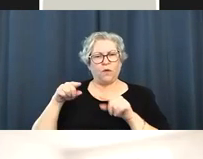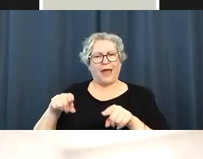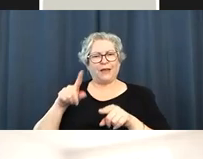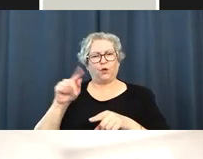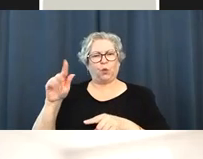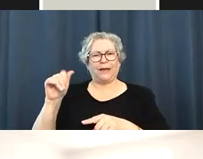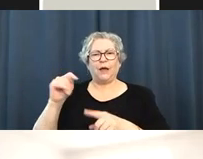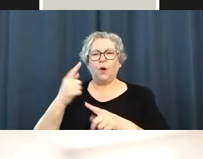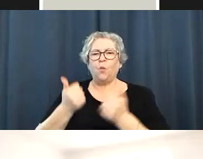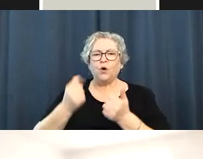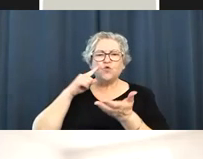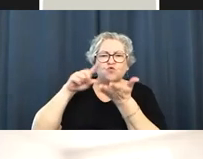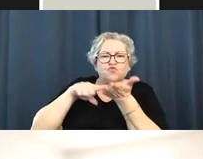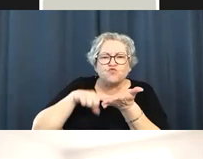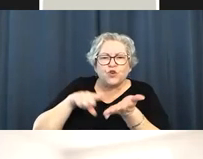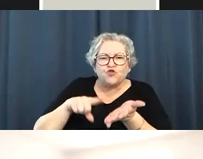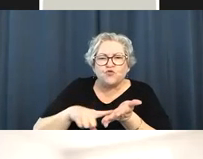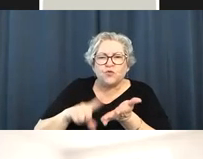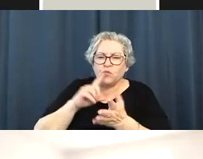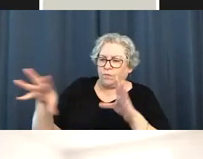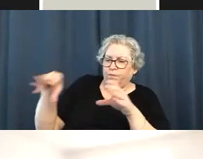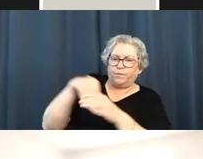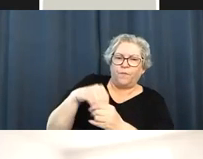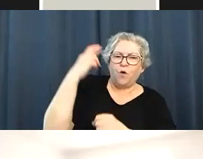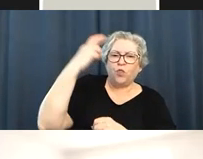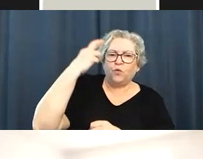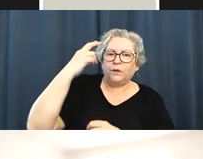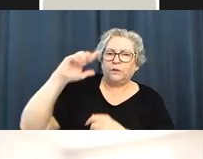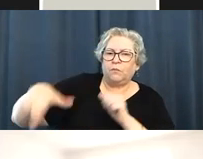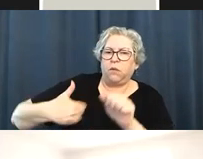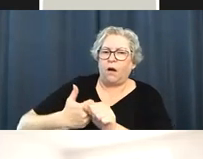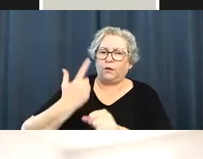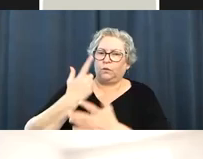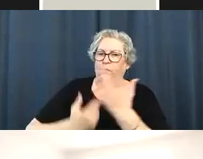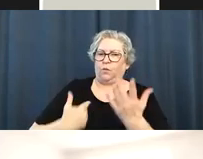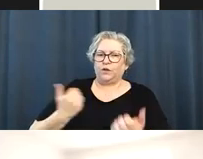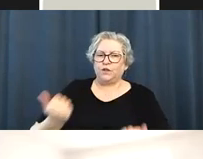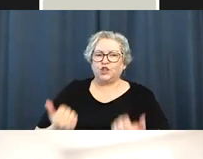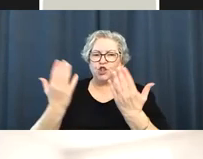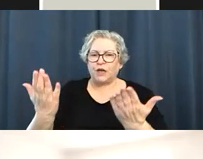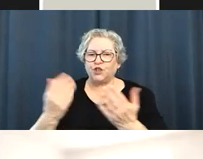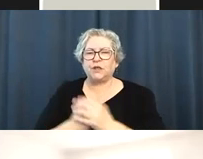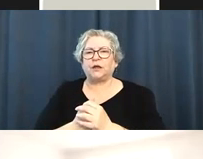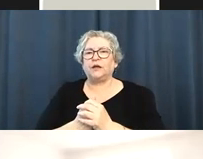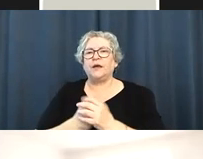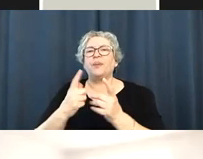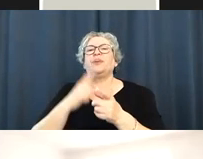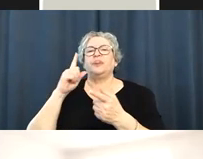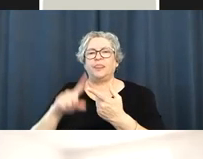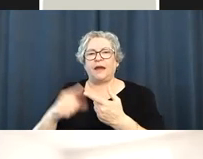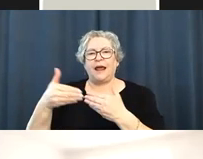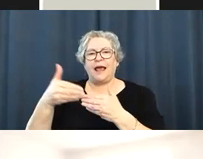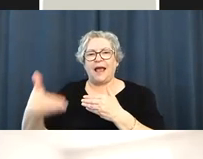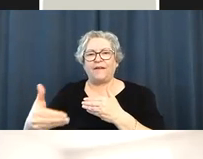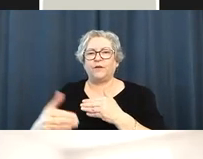what research or what different things kind of contribute to what we're suggesting, right? But then there is